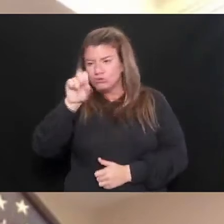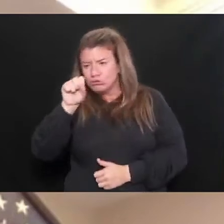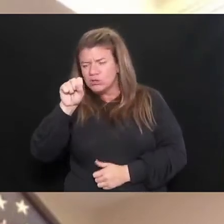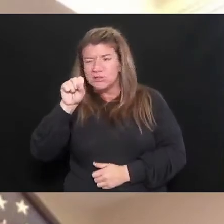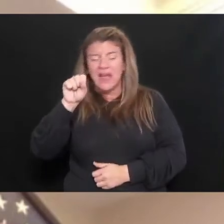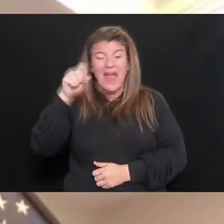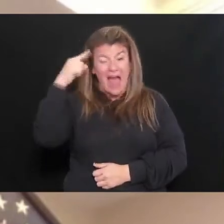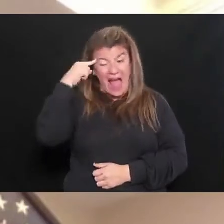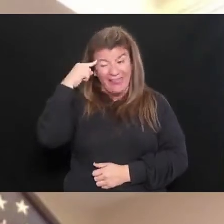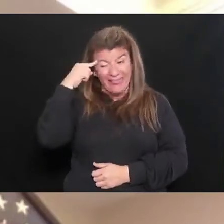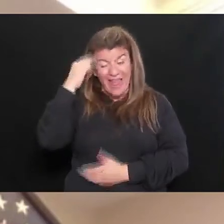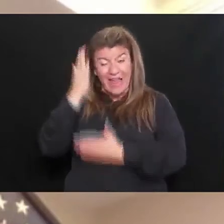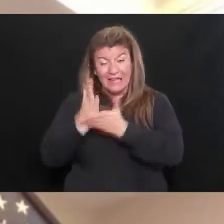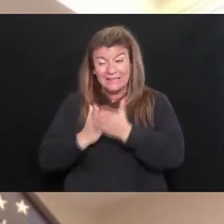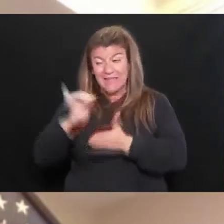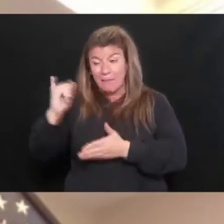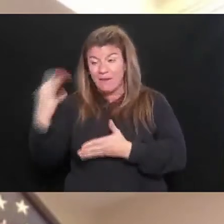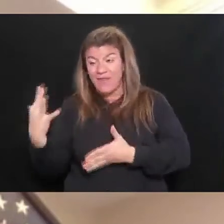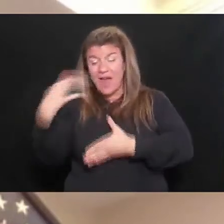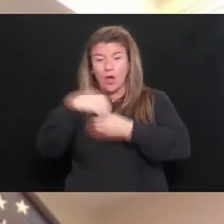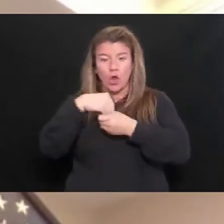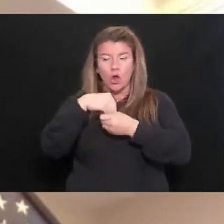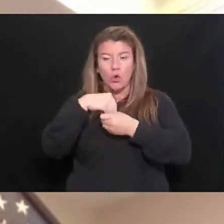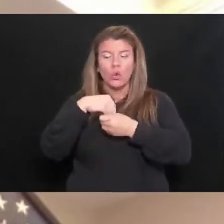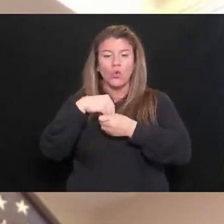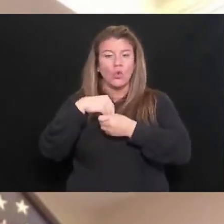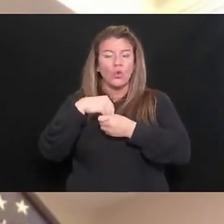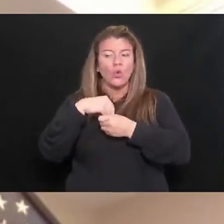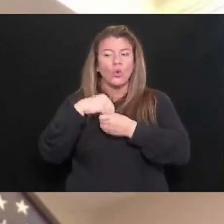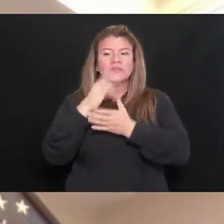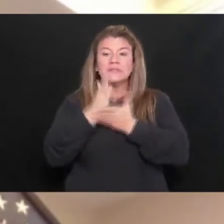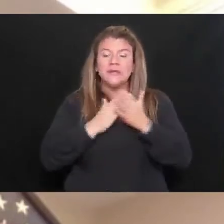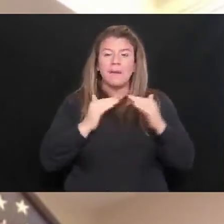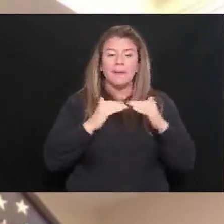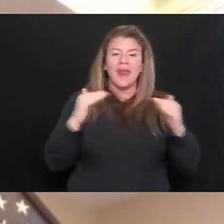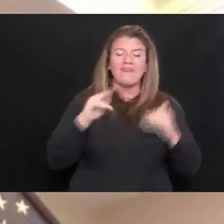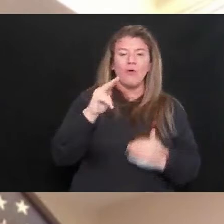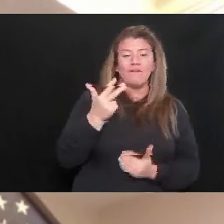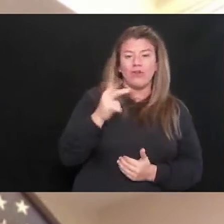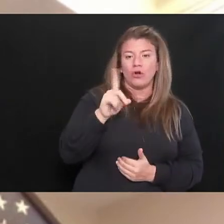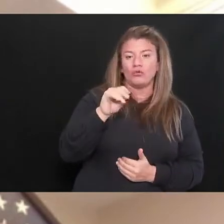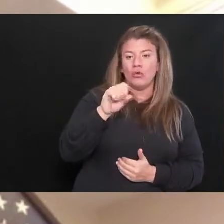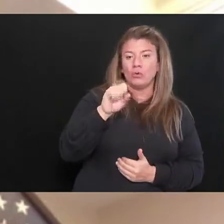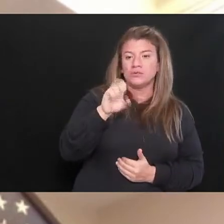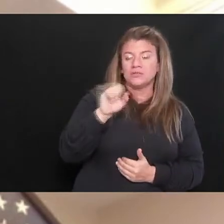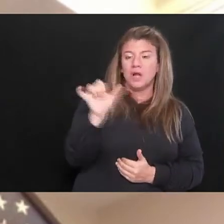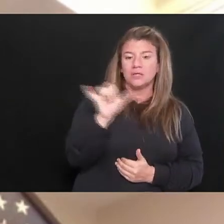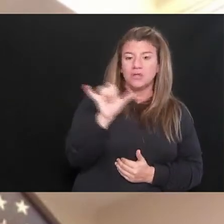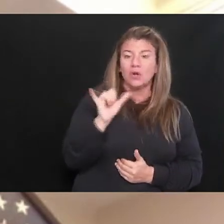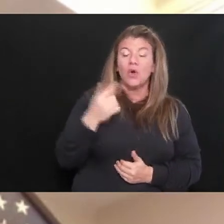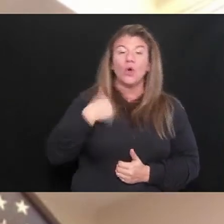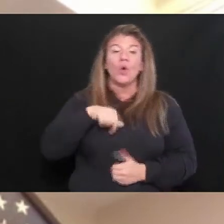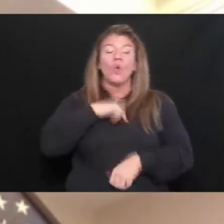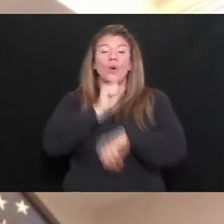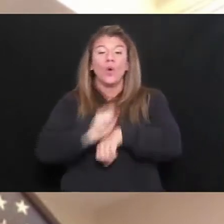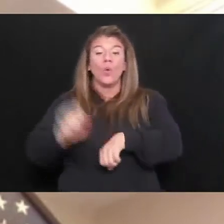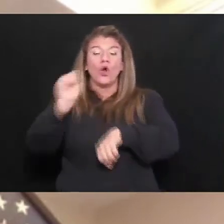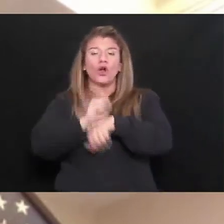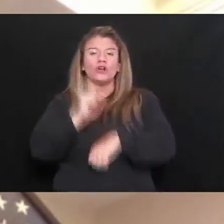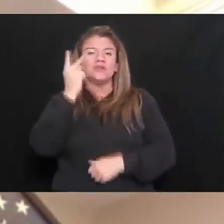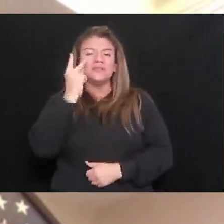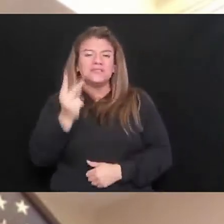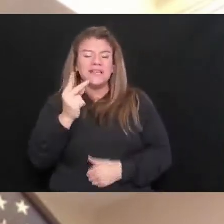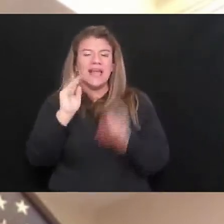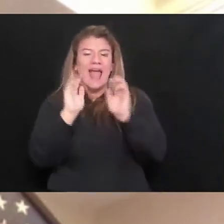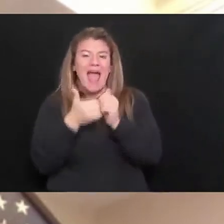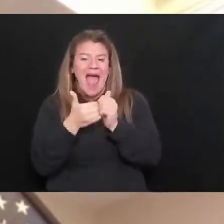some of that may include some level of third dose as well. We are working to see how we